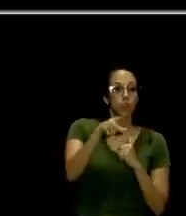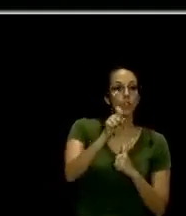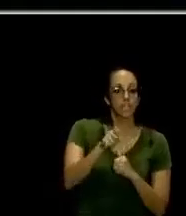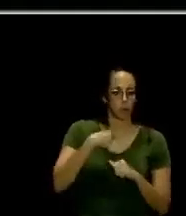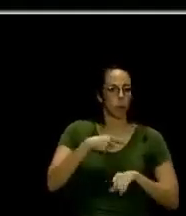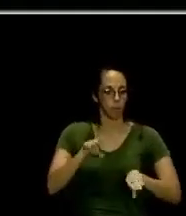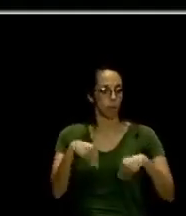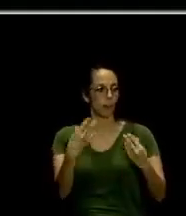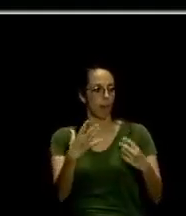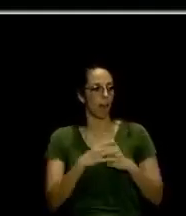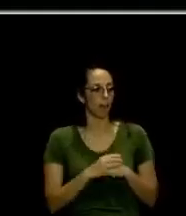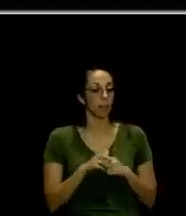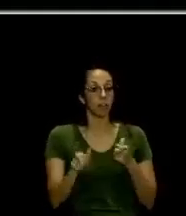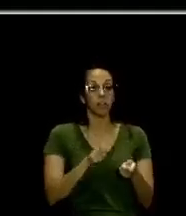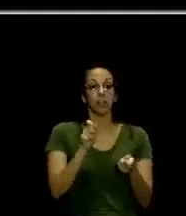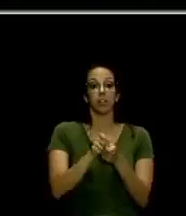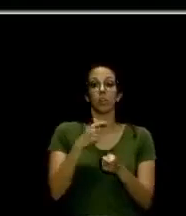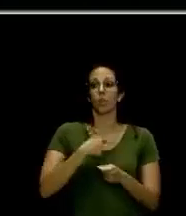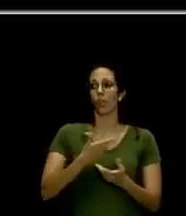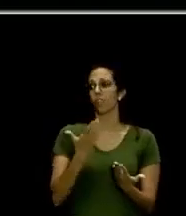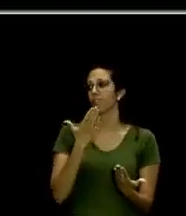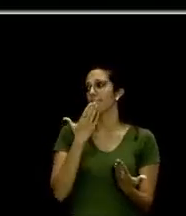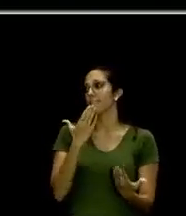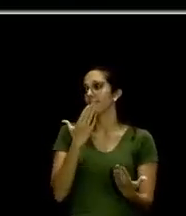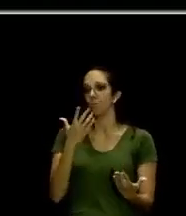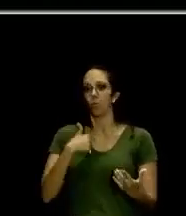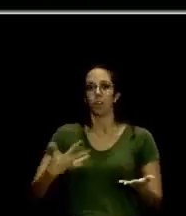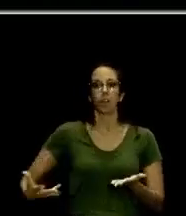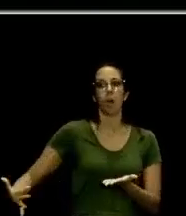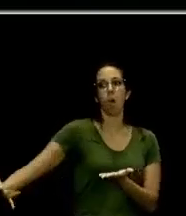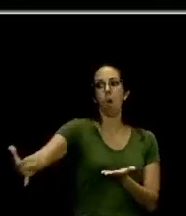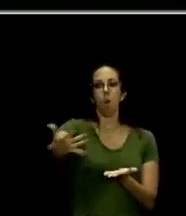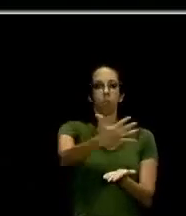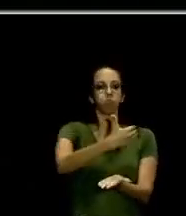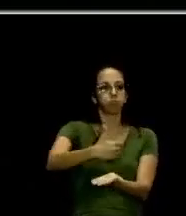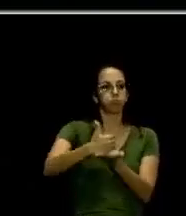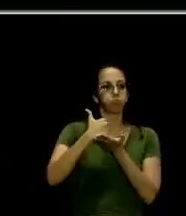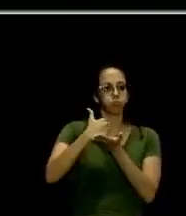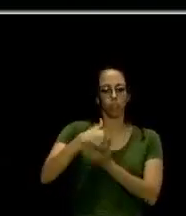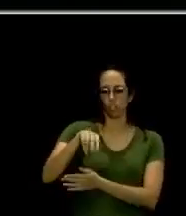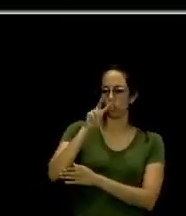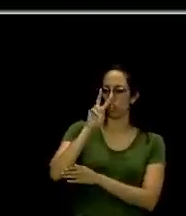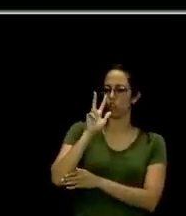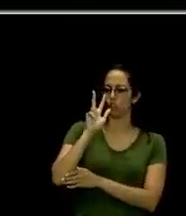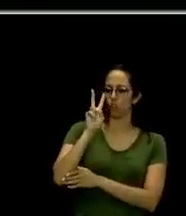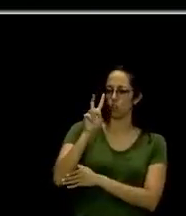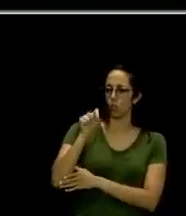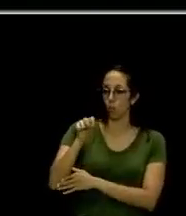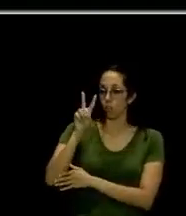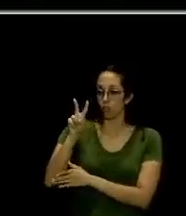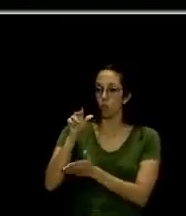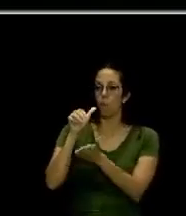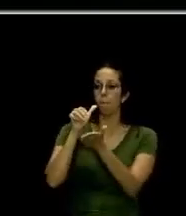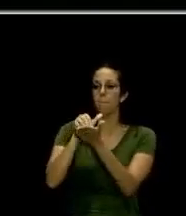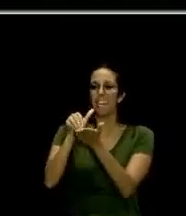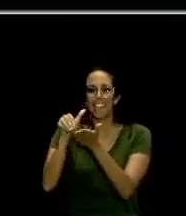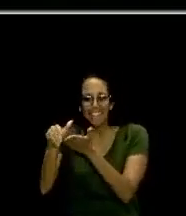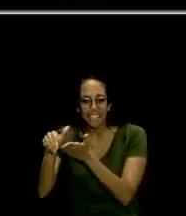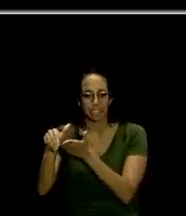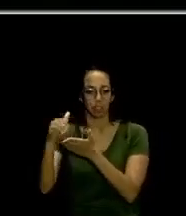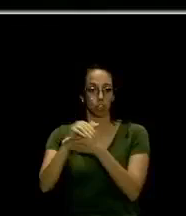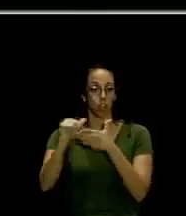More specifically, we are so grateful to have received more than $2.2 billion to provide services